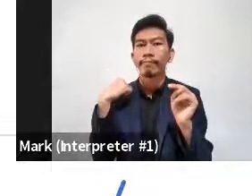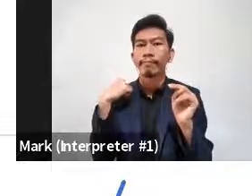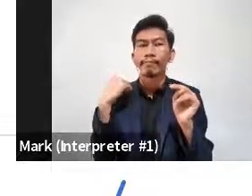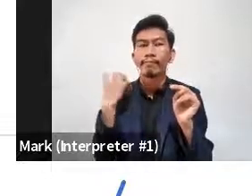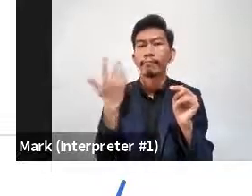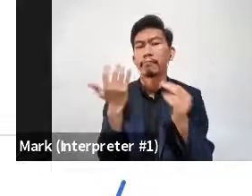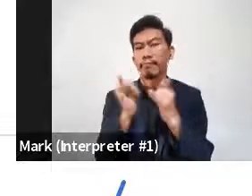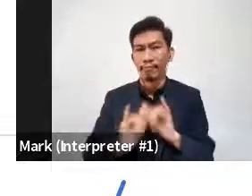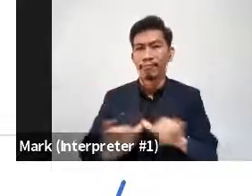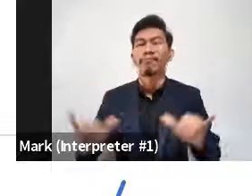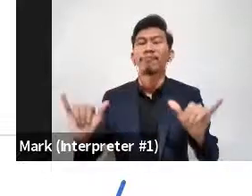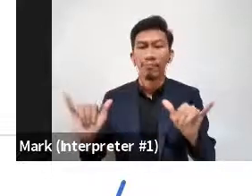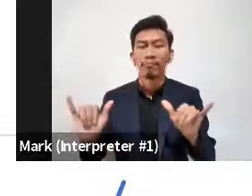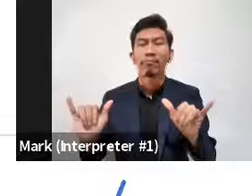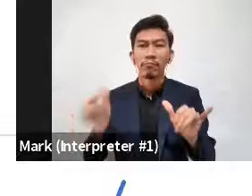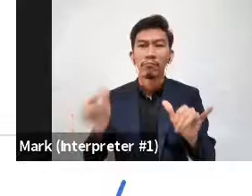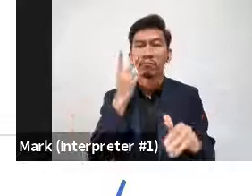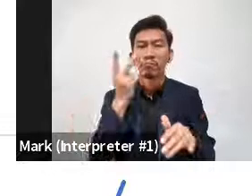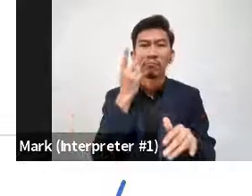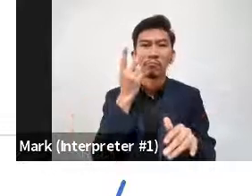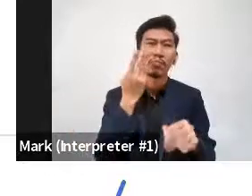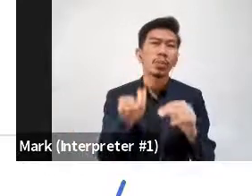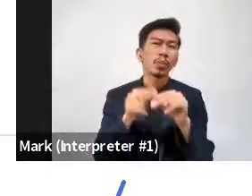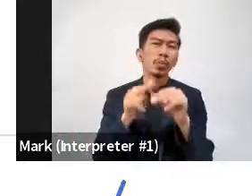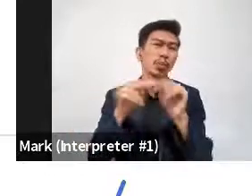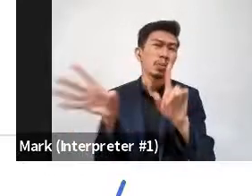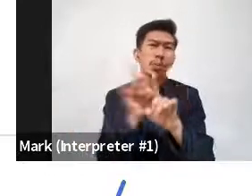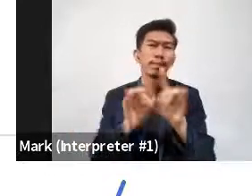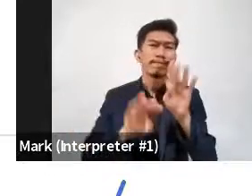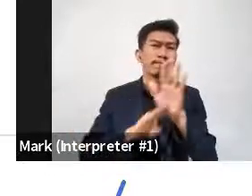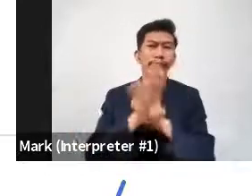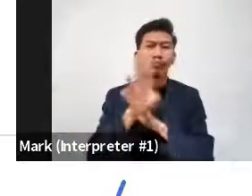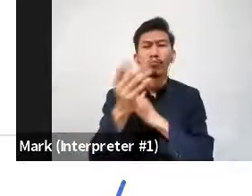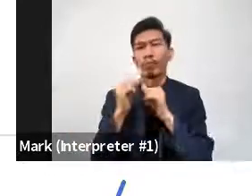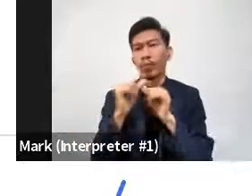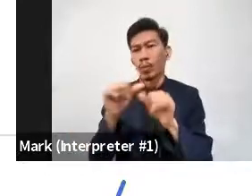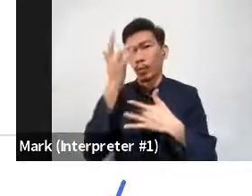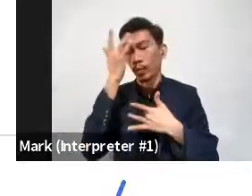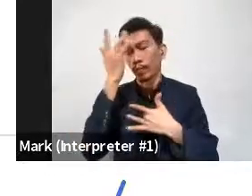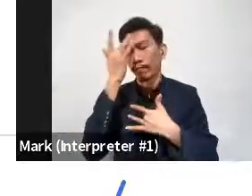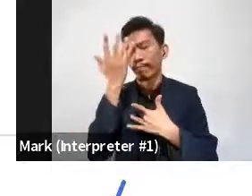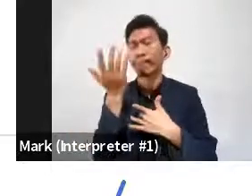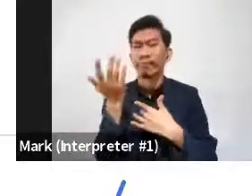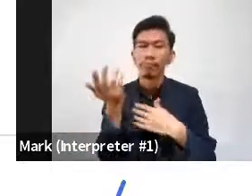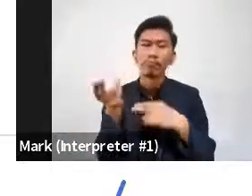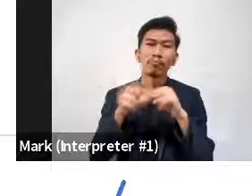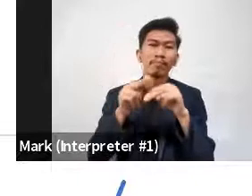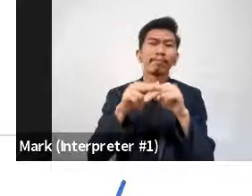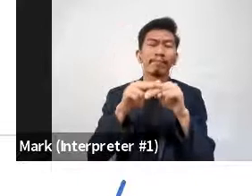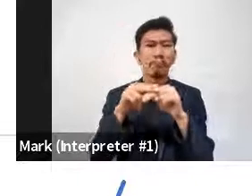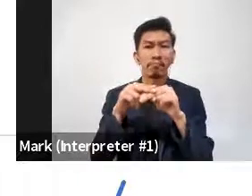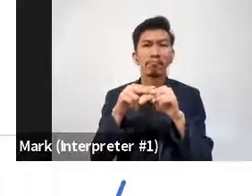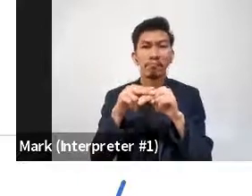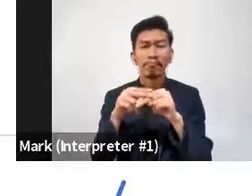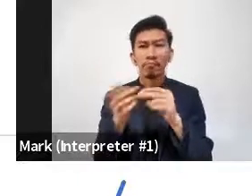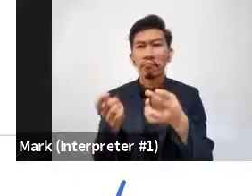Still, we see cases going up. Active cases is still a substantial number. Happy to